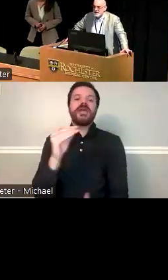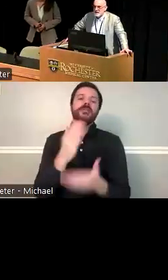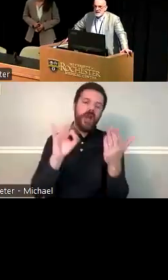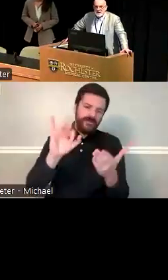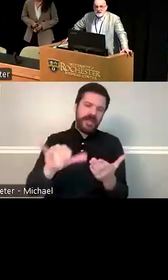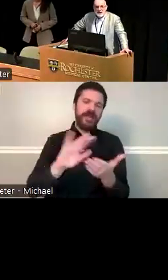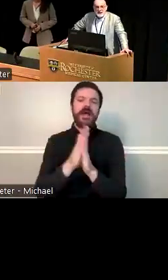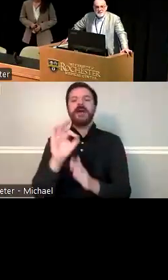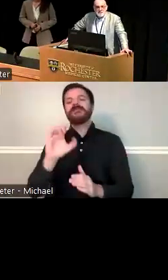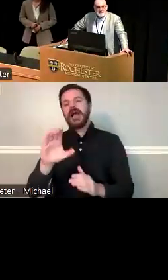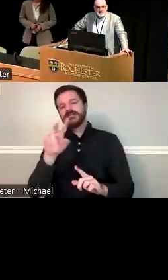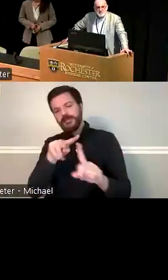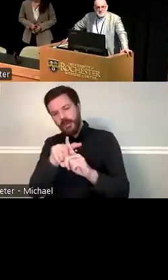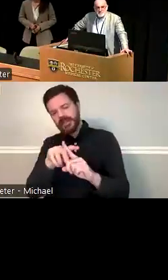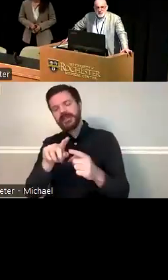and